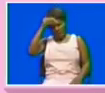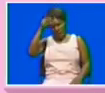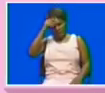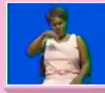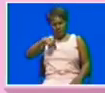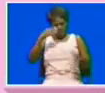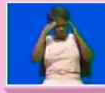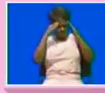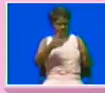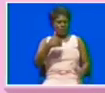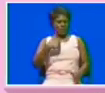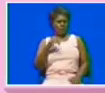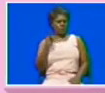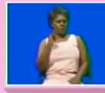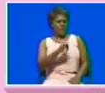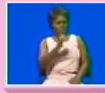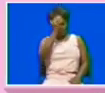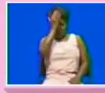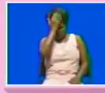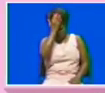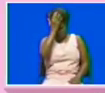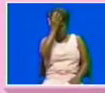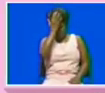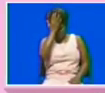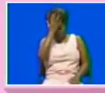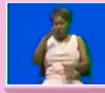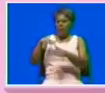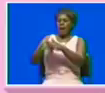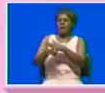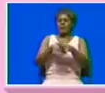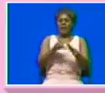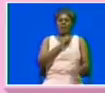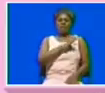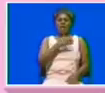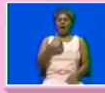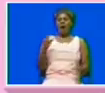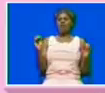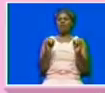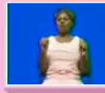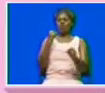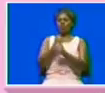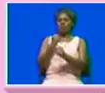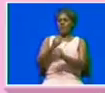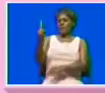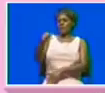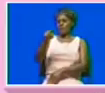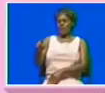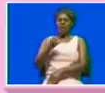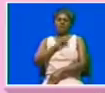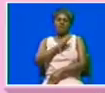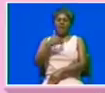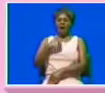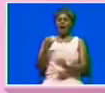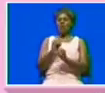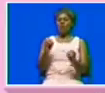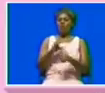are committed to remaining humble and accessible. We are not afraid to make mistakes. We are not afraid to be